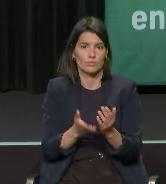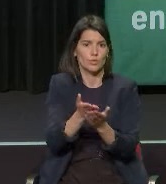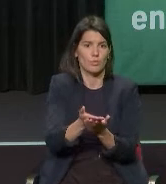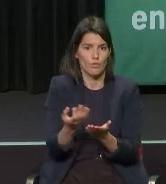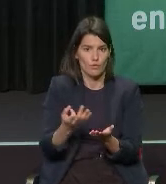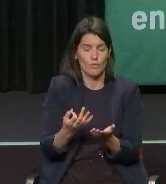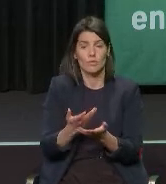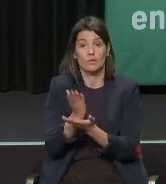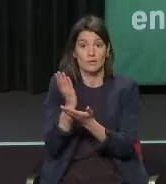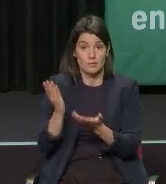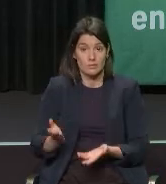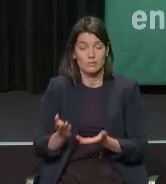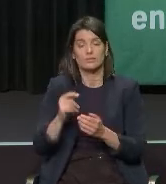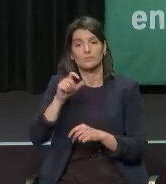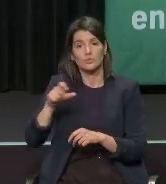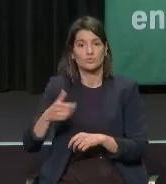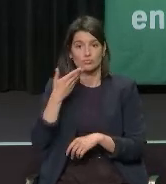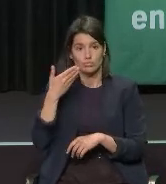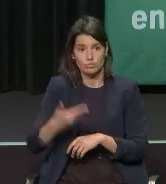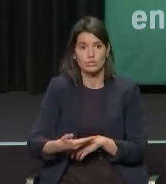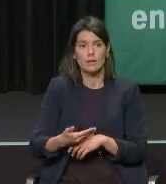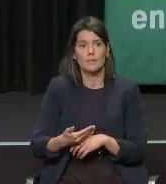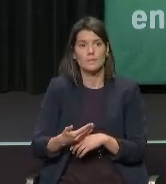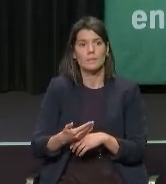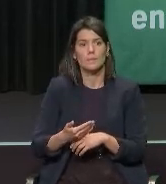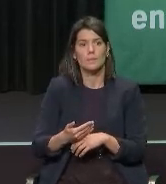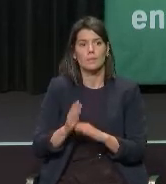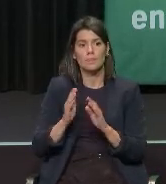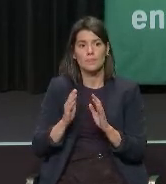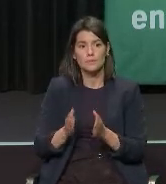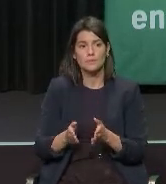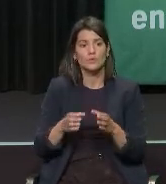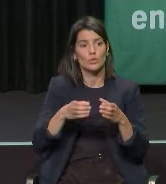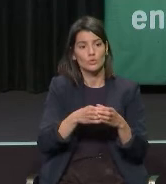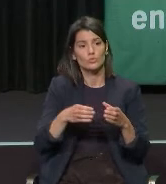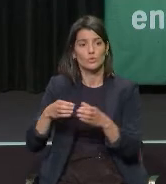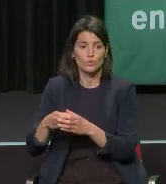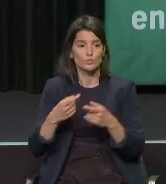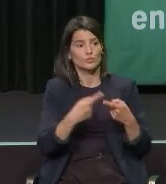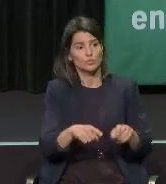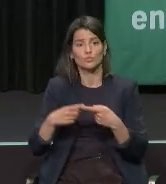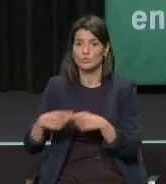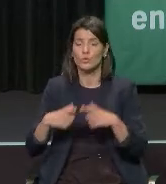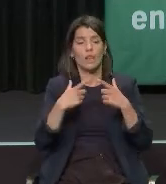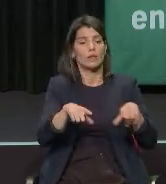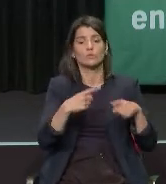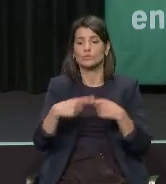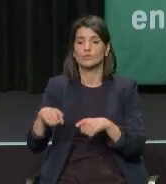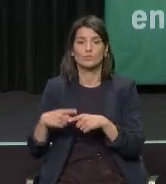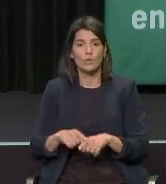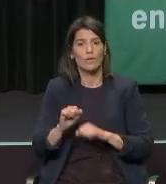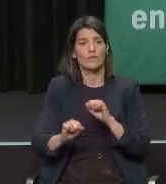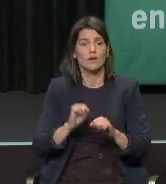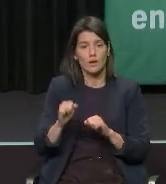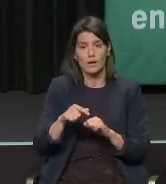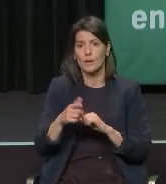So this expertise will be important to link two different groups that speak very different languages. So a top-down approach and a